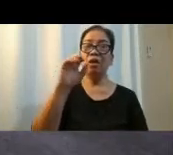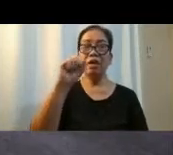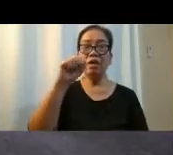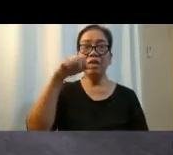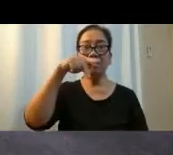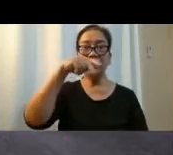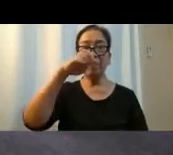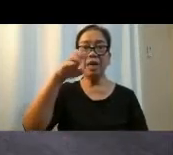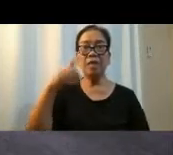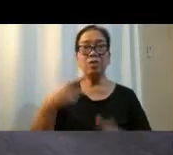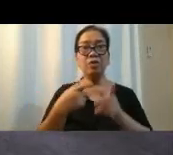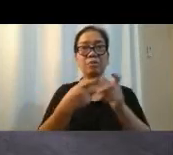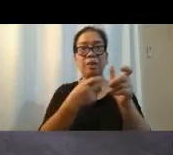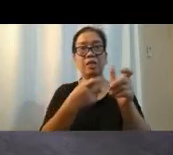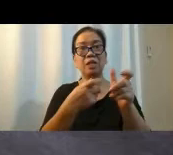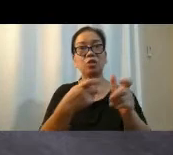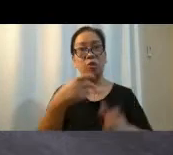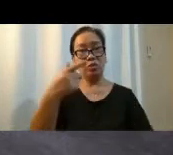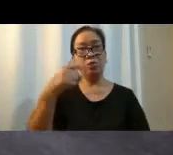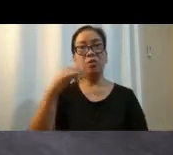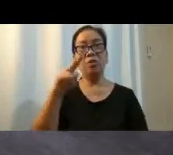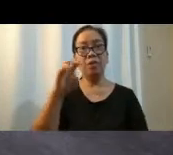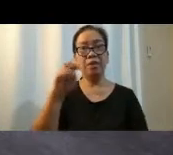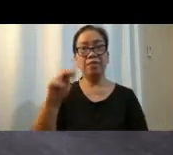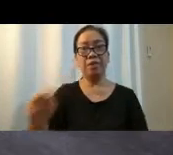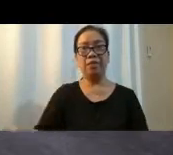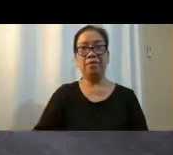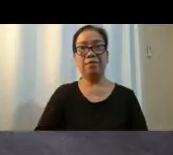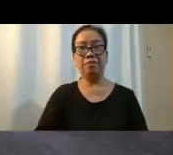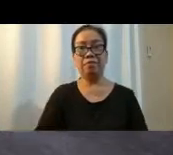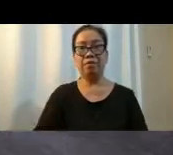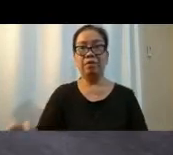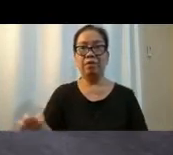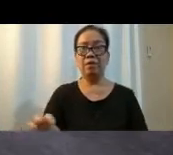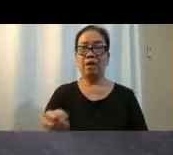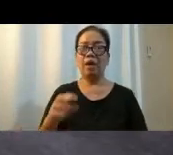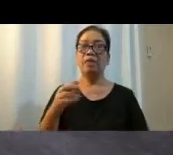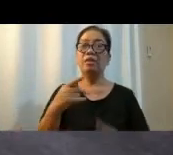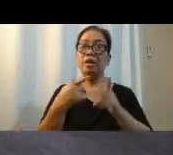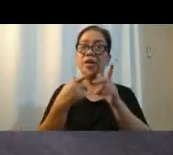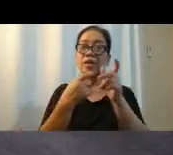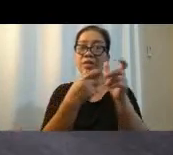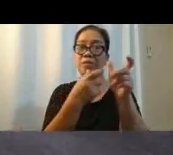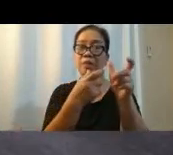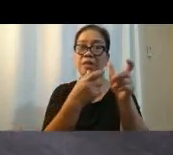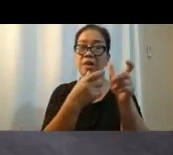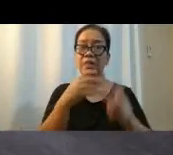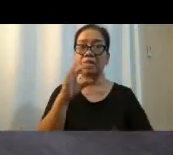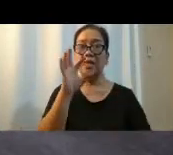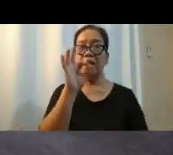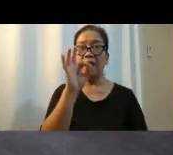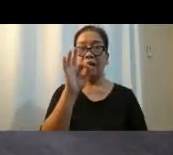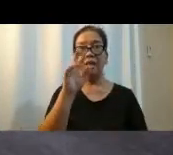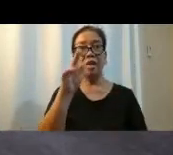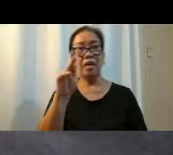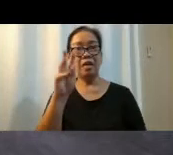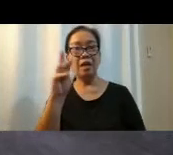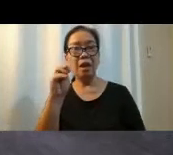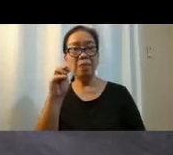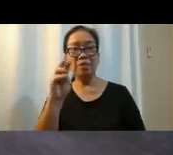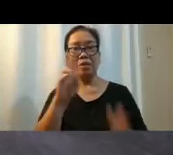And speed is also given. And here, the speed is